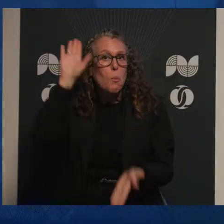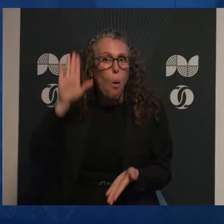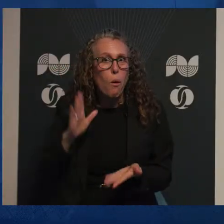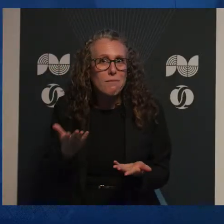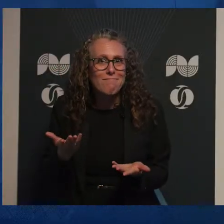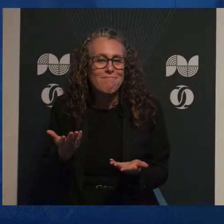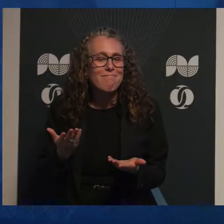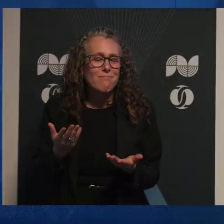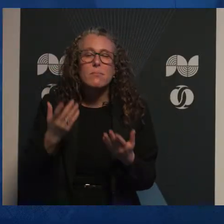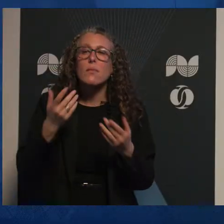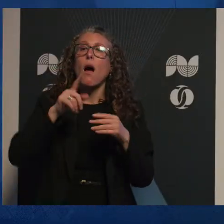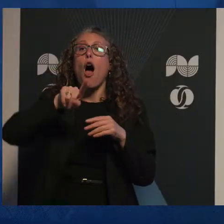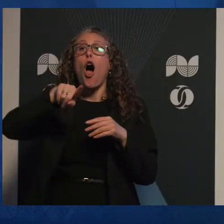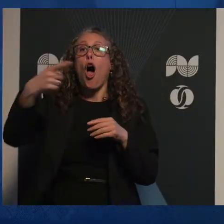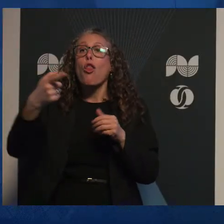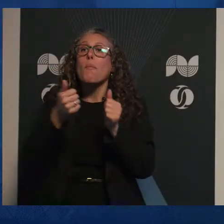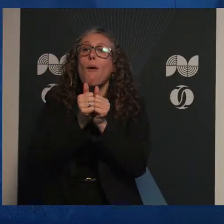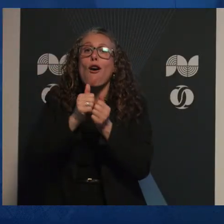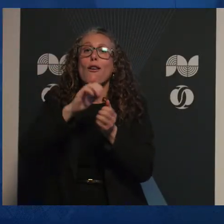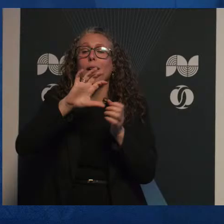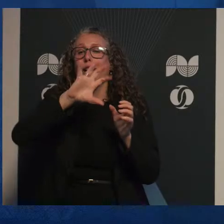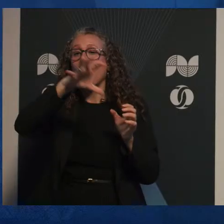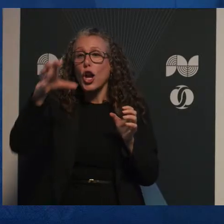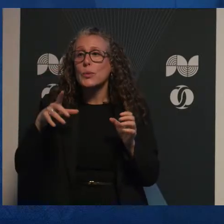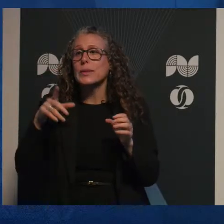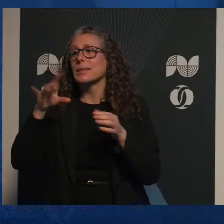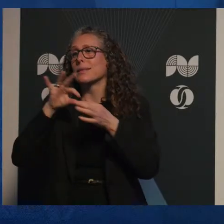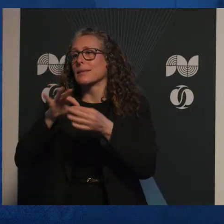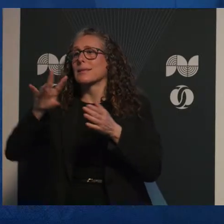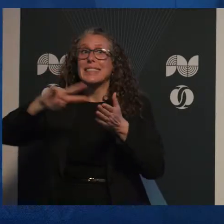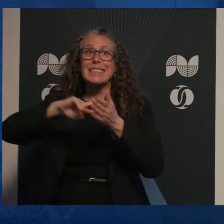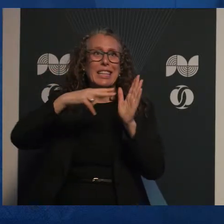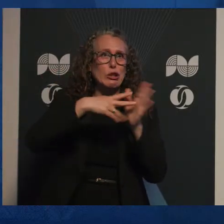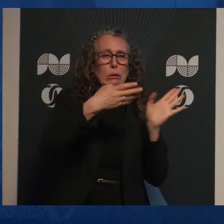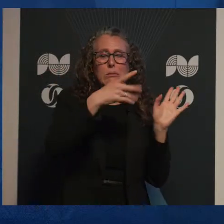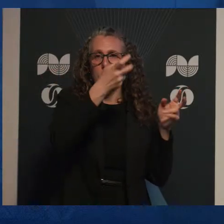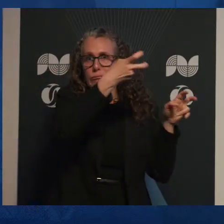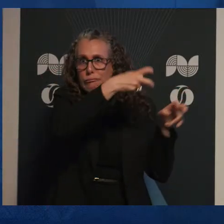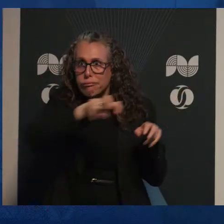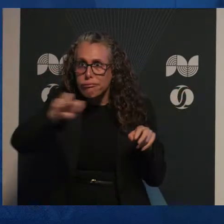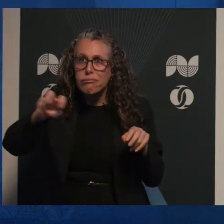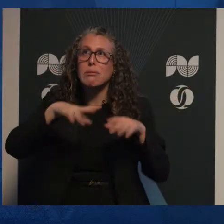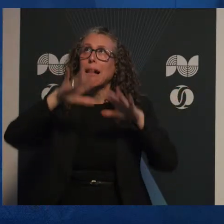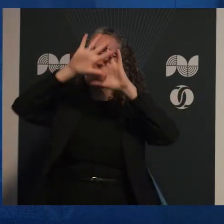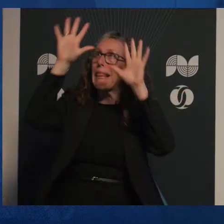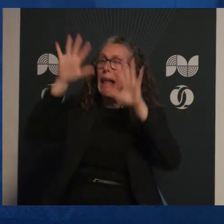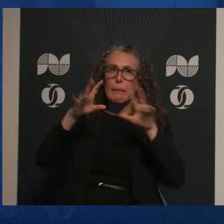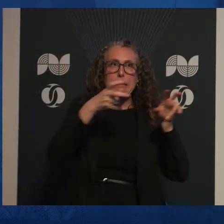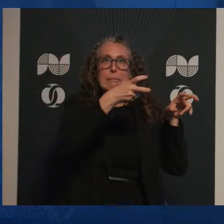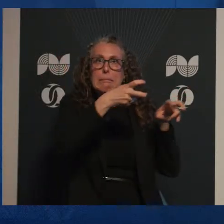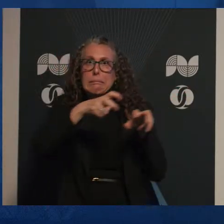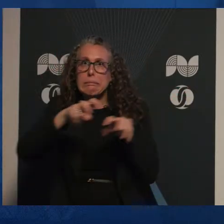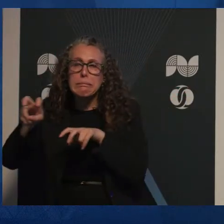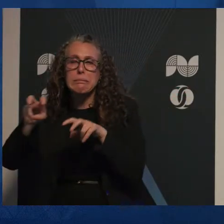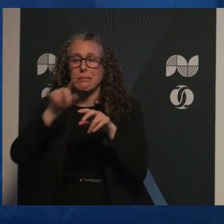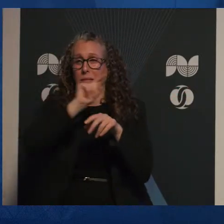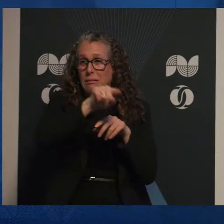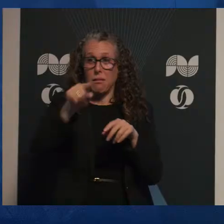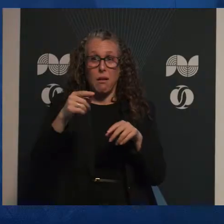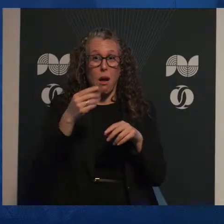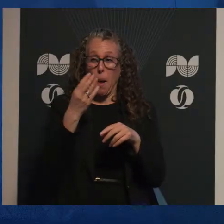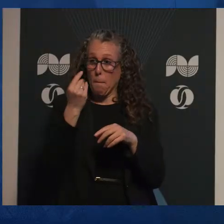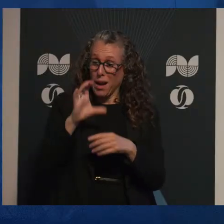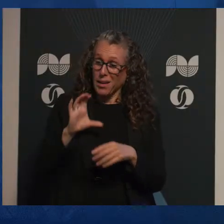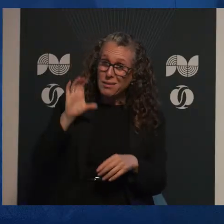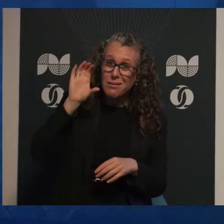many of our partner countries face, be it the digital transition, the climate change transition, that volume of funding in grants